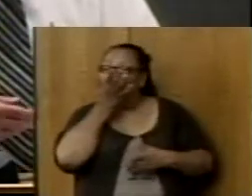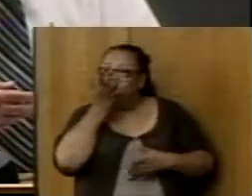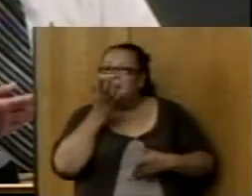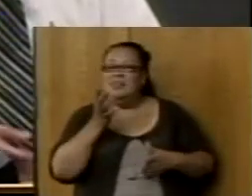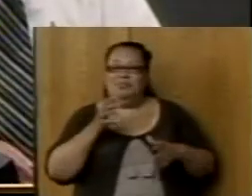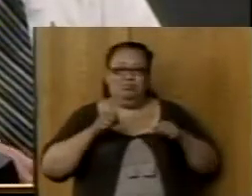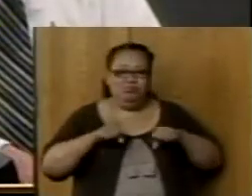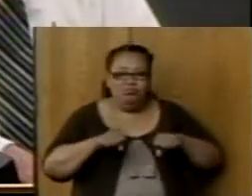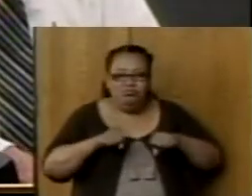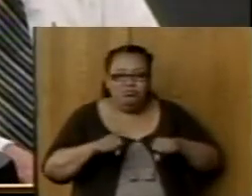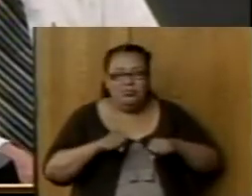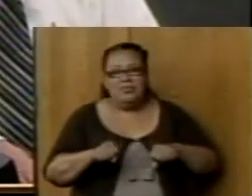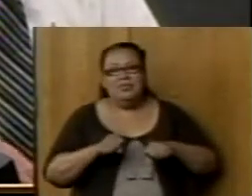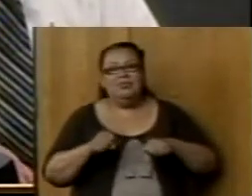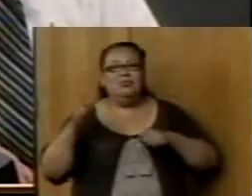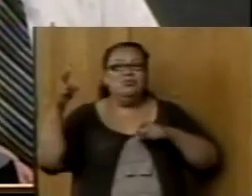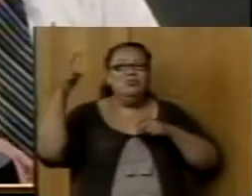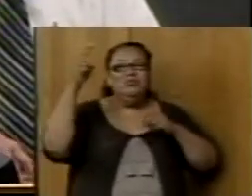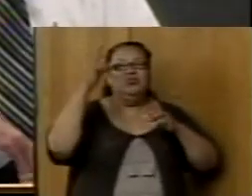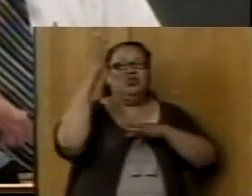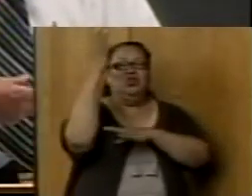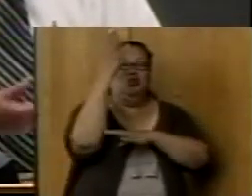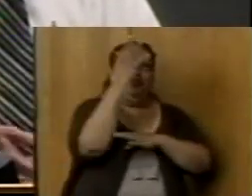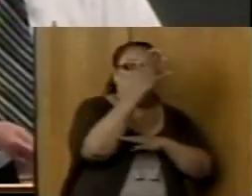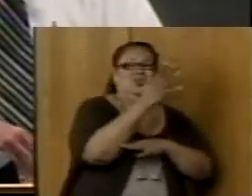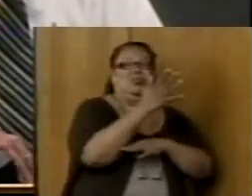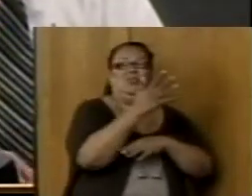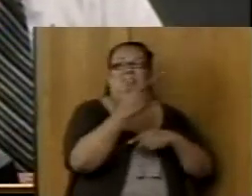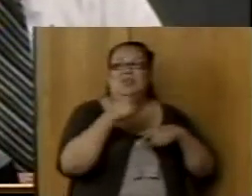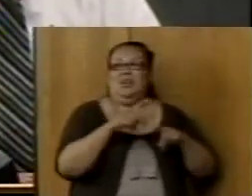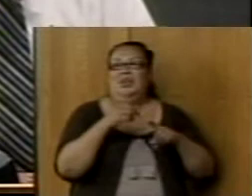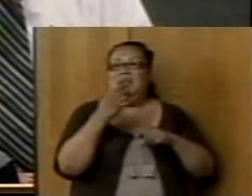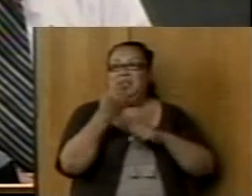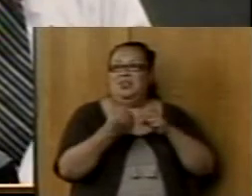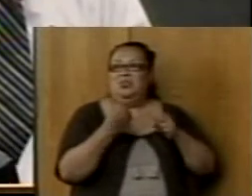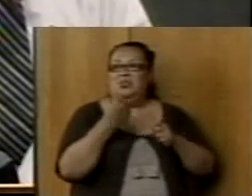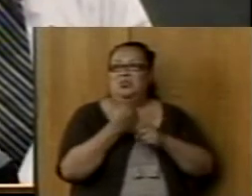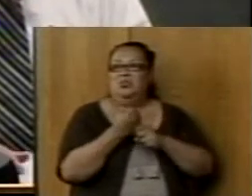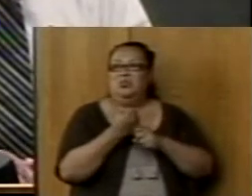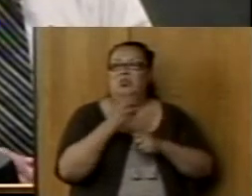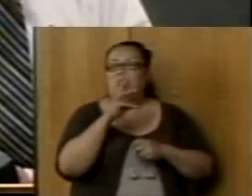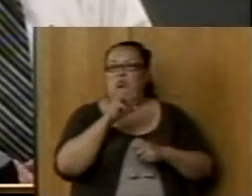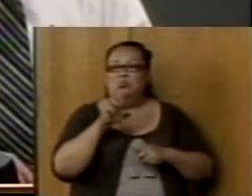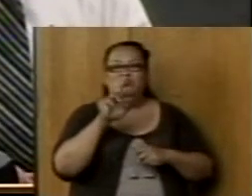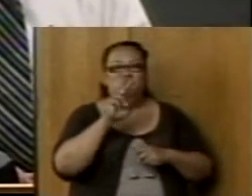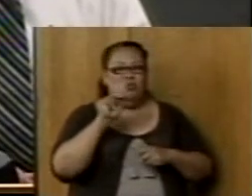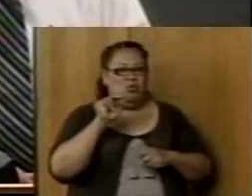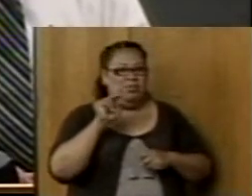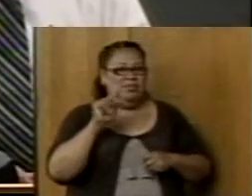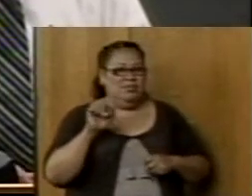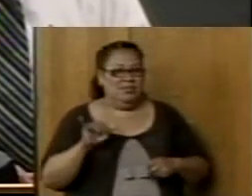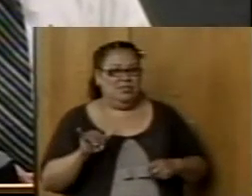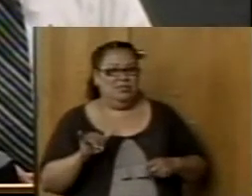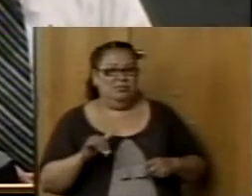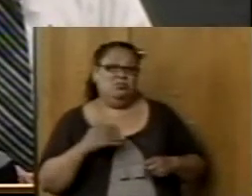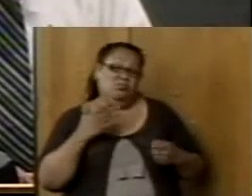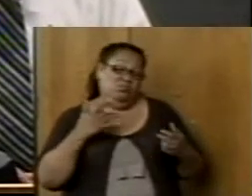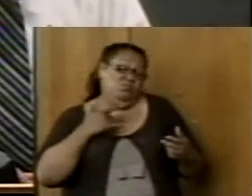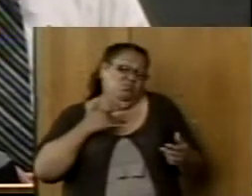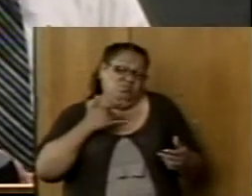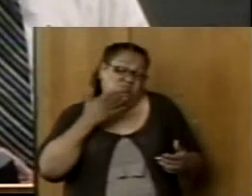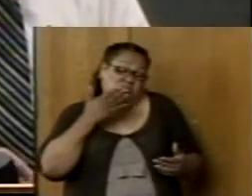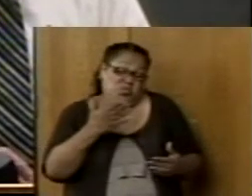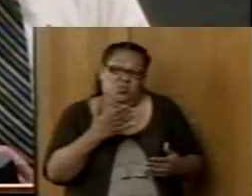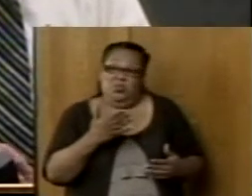trimming trees. They do that for 90 days, and then we still have a year's warranty. So I feel very good about them completing